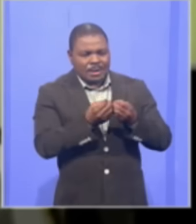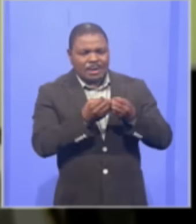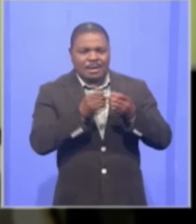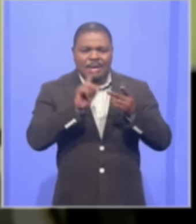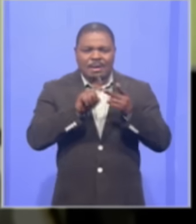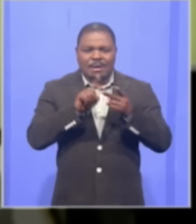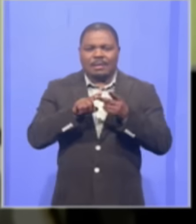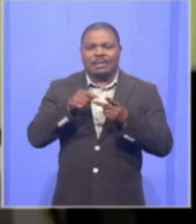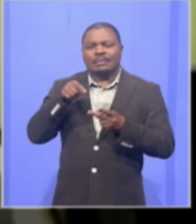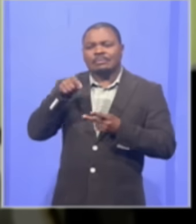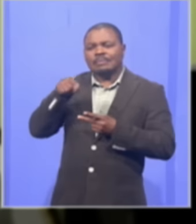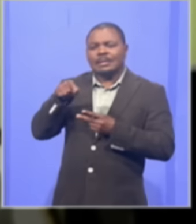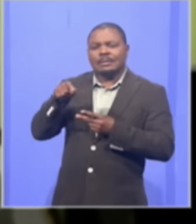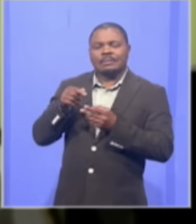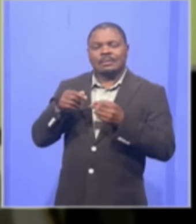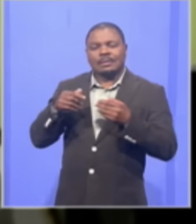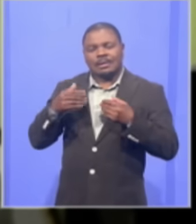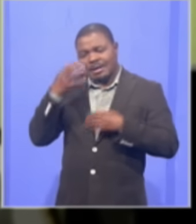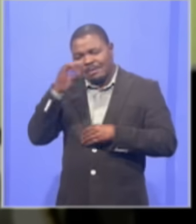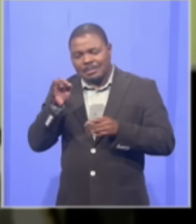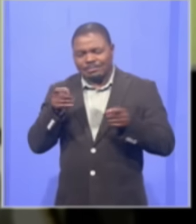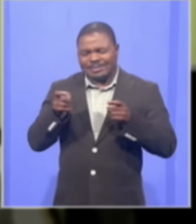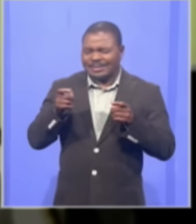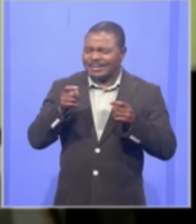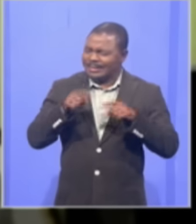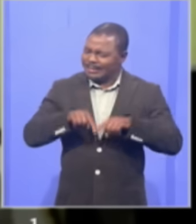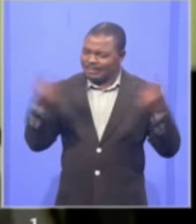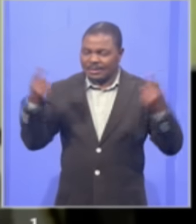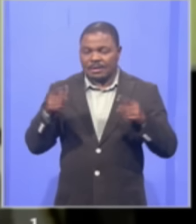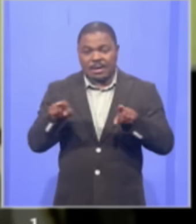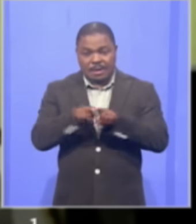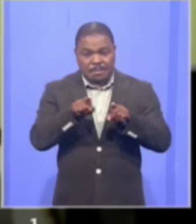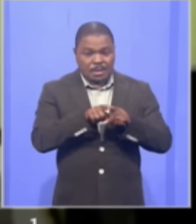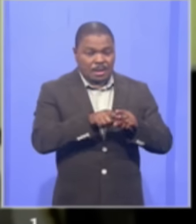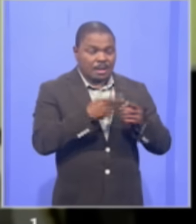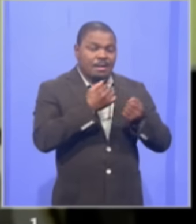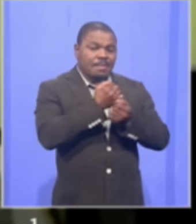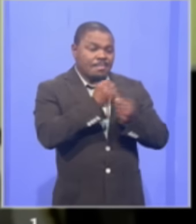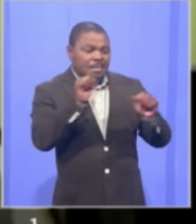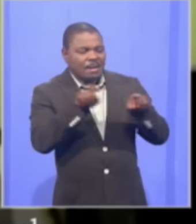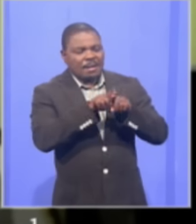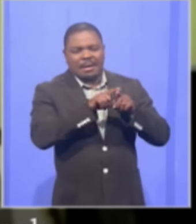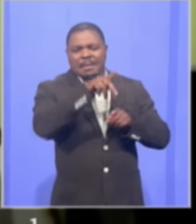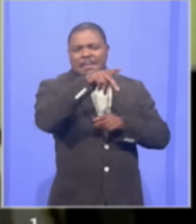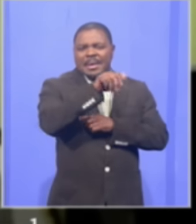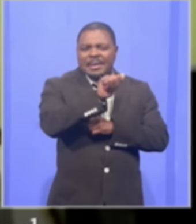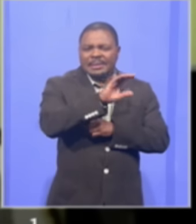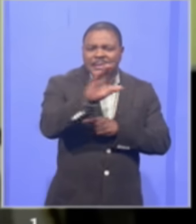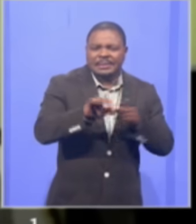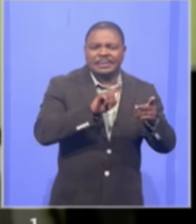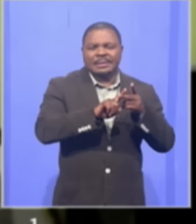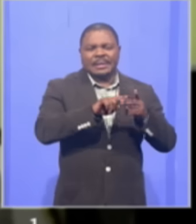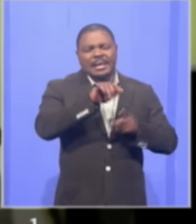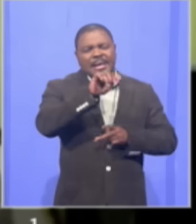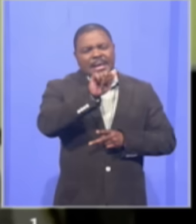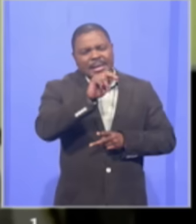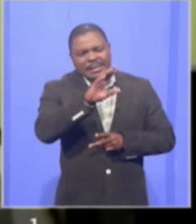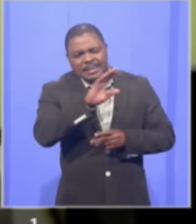different. I'll give you a simple example. Any liberation movement, whether it's PAC or ANC or Frelimo